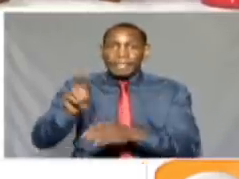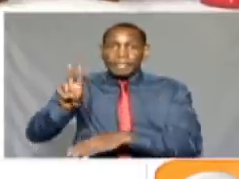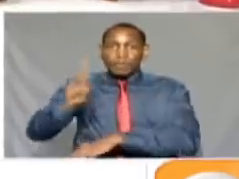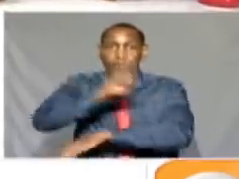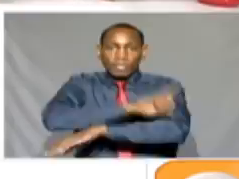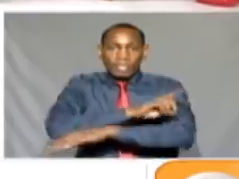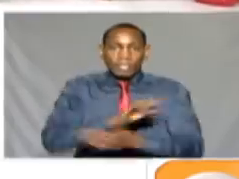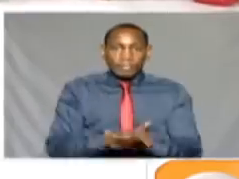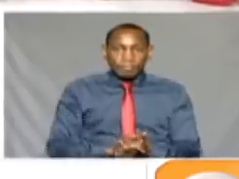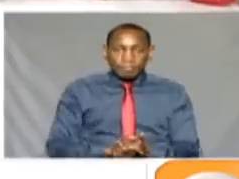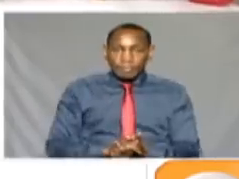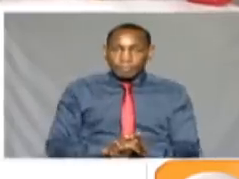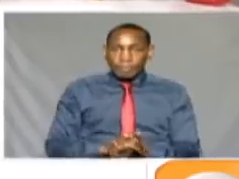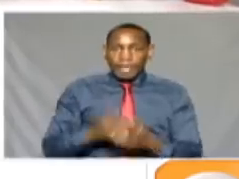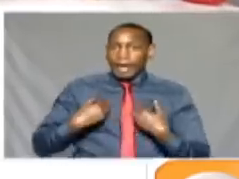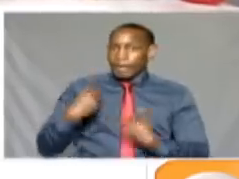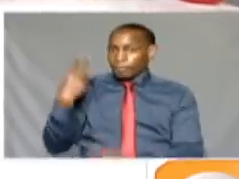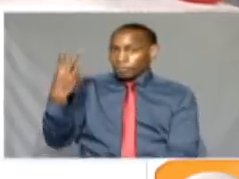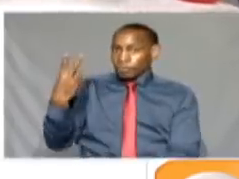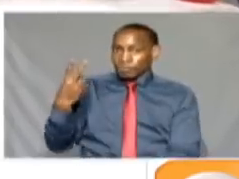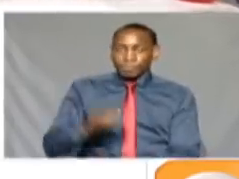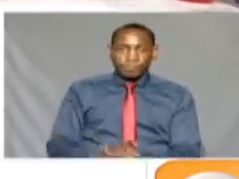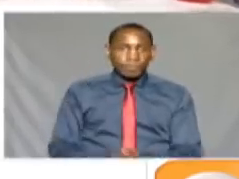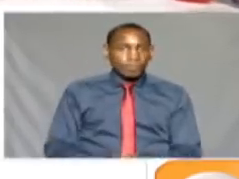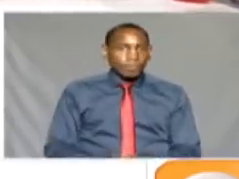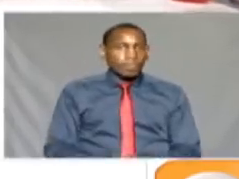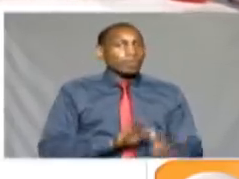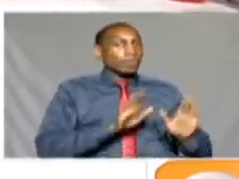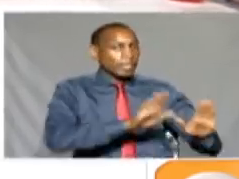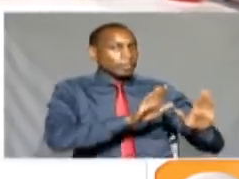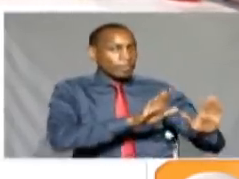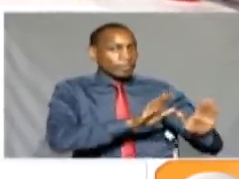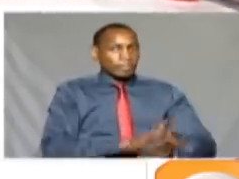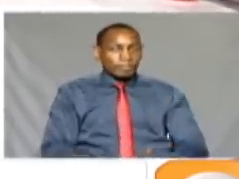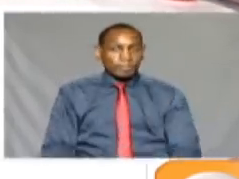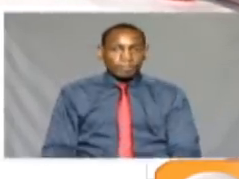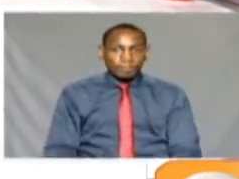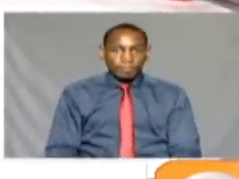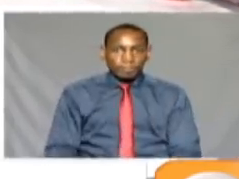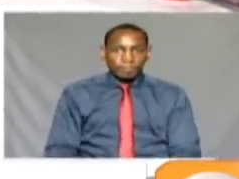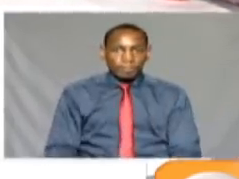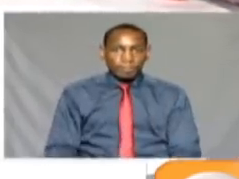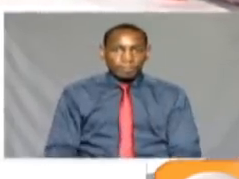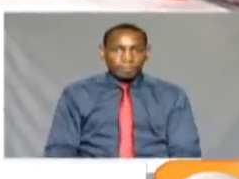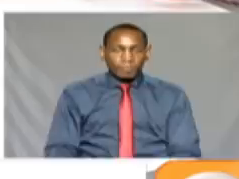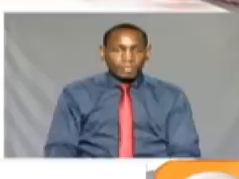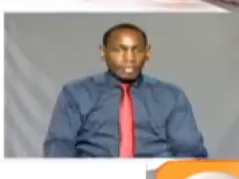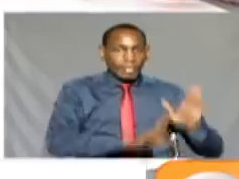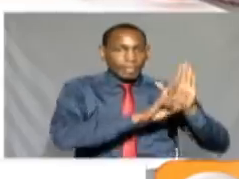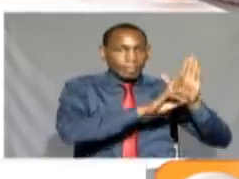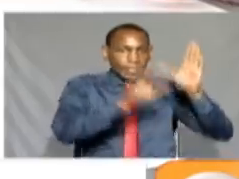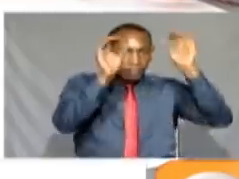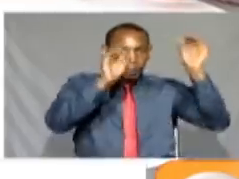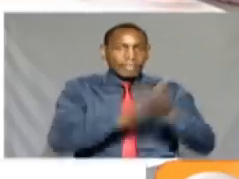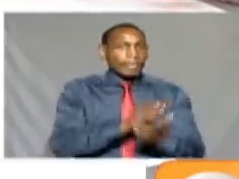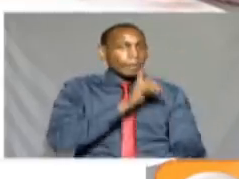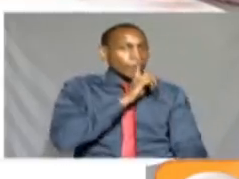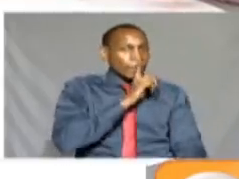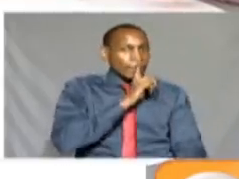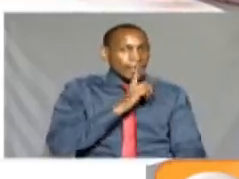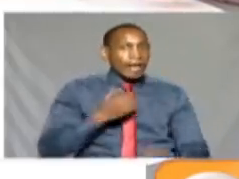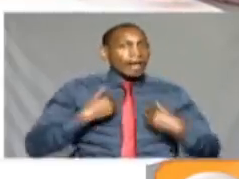There's two kisis. There's another one there. To kogwengi. No, goja. To kogwengi. To kogwate. Yes. Okay. I'm being asked. No, represent the president. Nyamaza. Sazimile kuwa